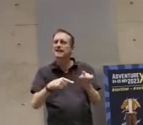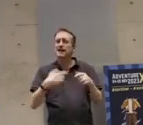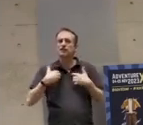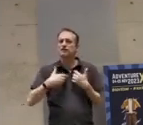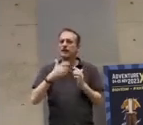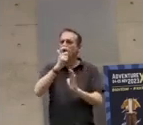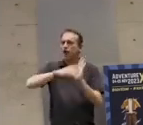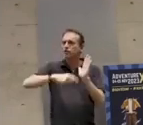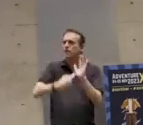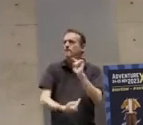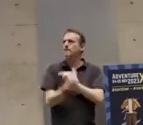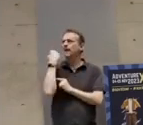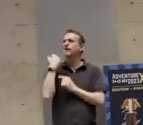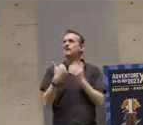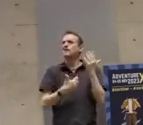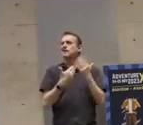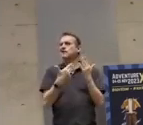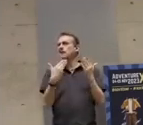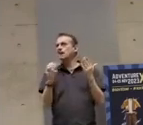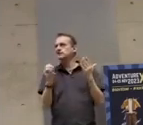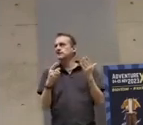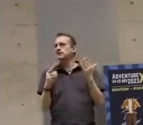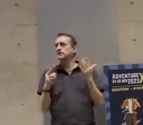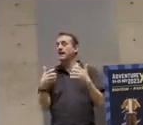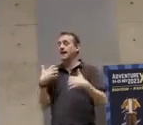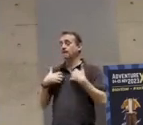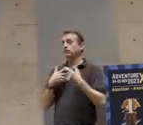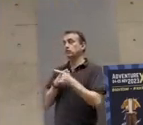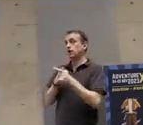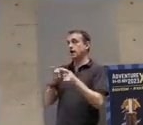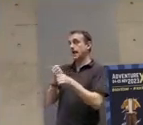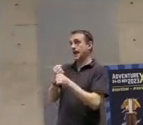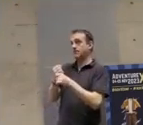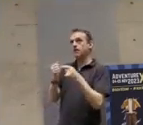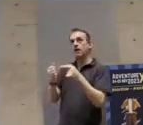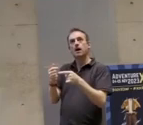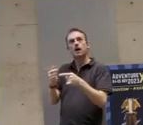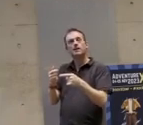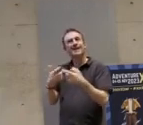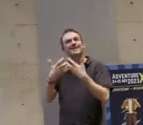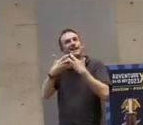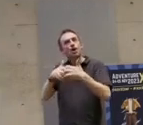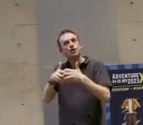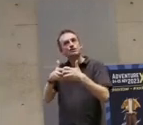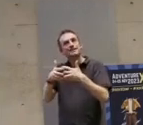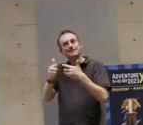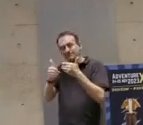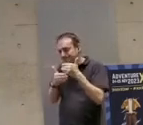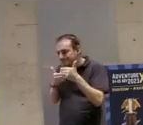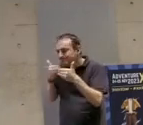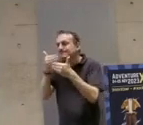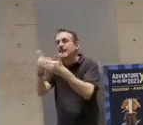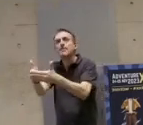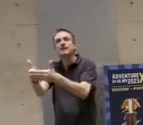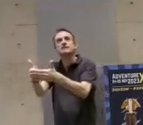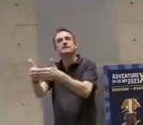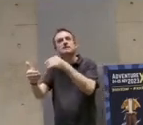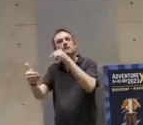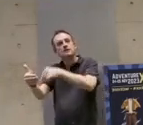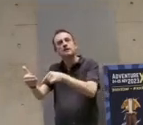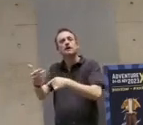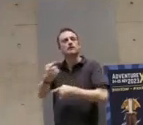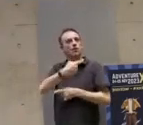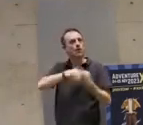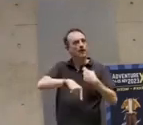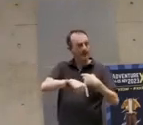back in the 90s, adventures were the cutting edge of technology. And we played these games, many of us were in our